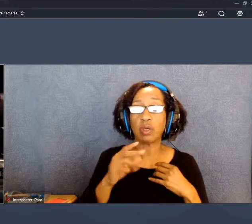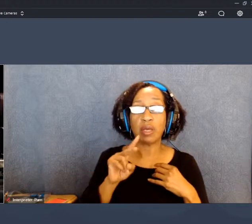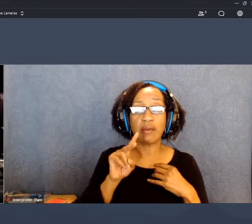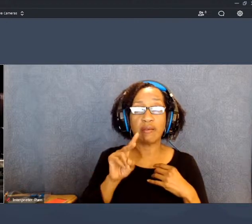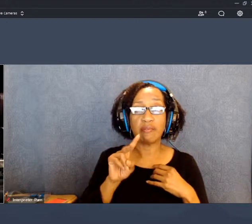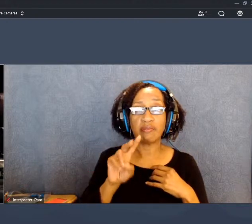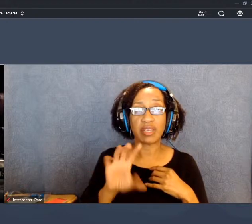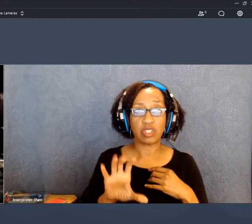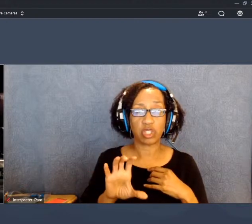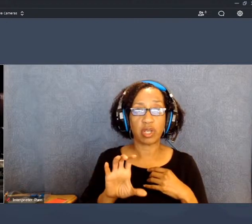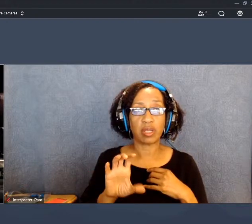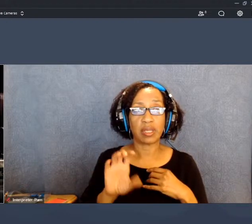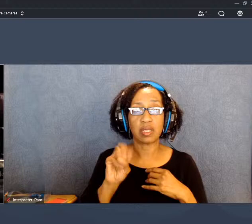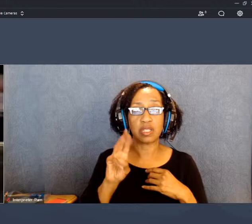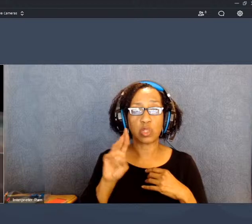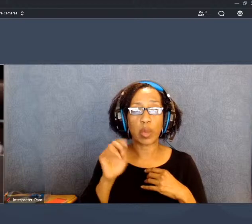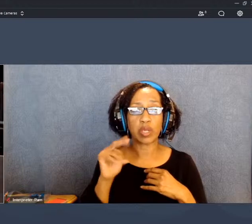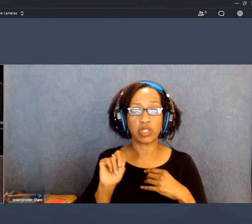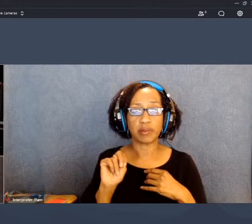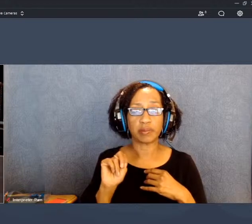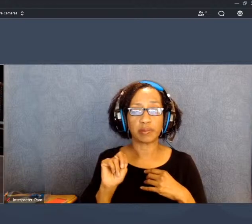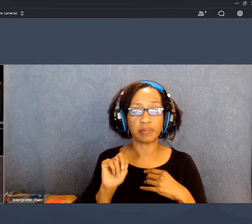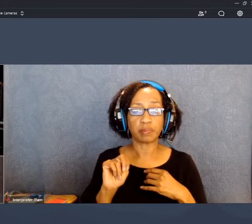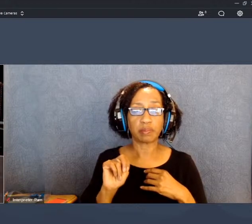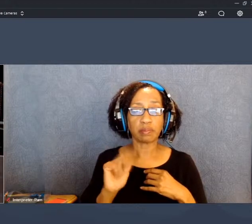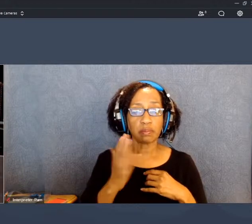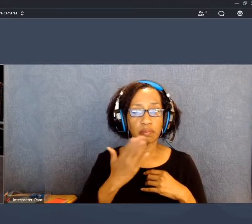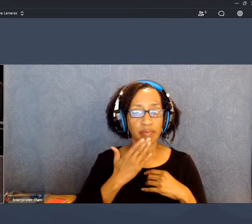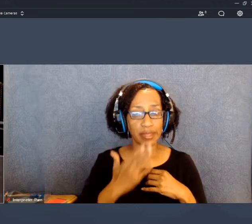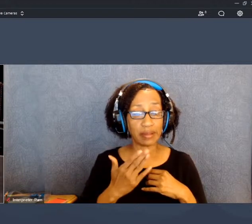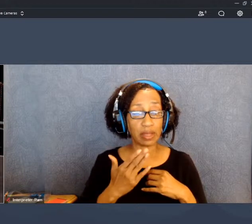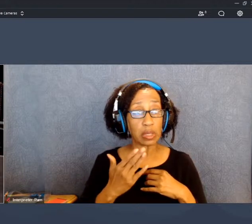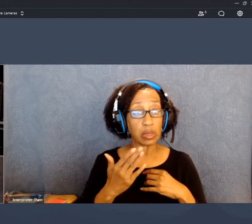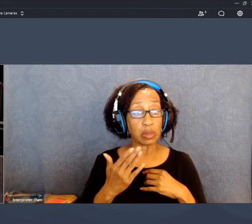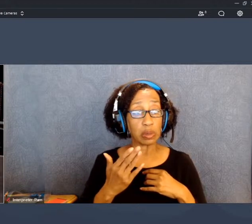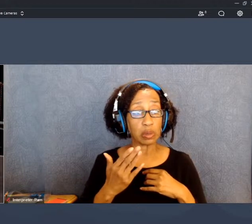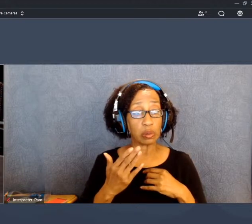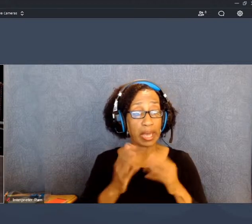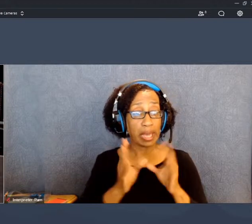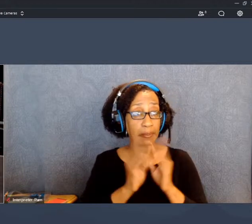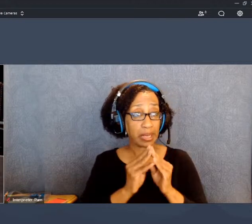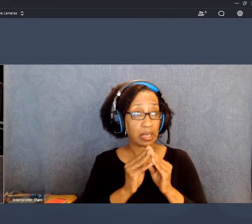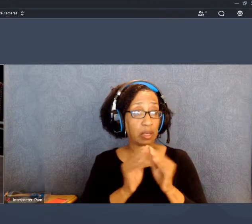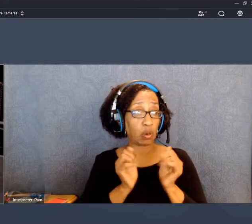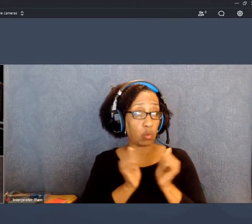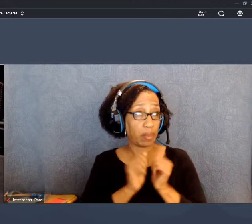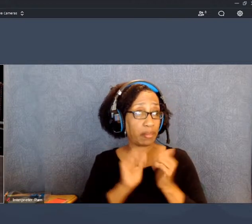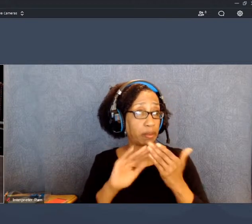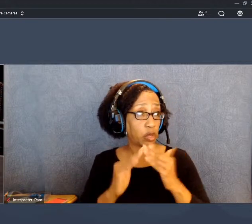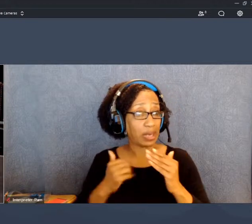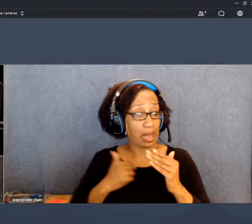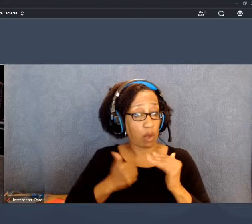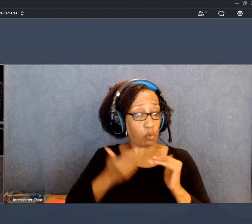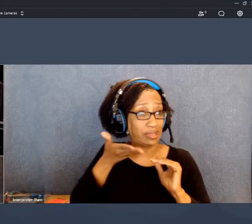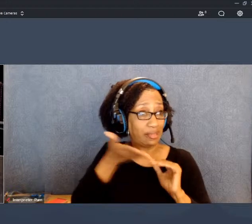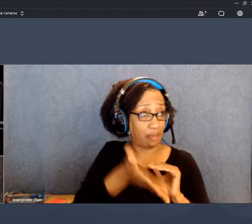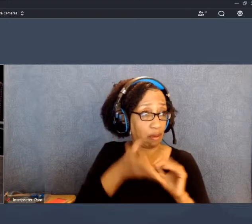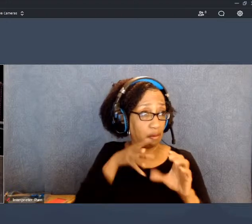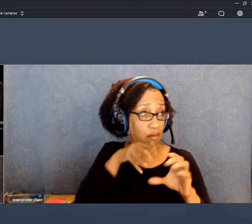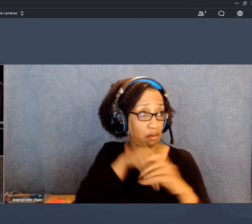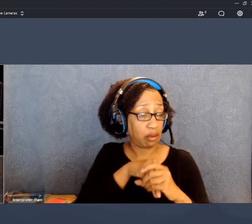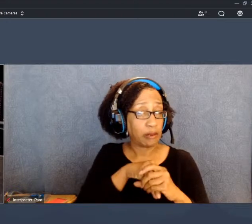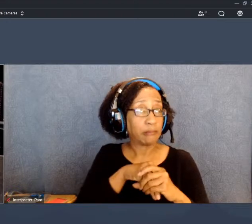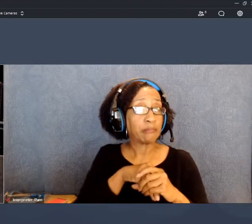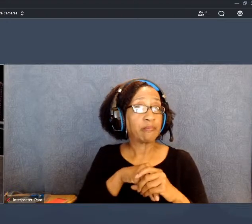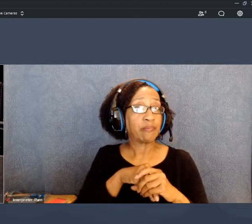Thank you very kindly. We did have a meeting with the community, and I was there on the meeting, and there